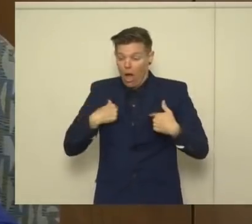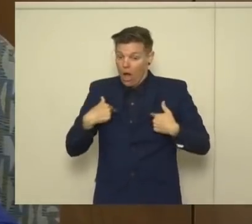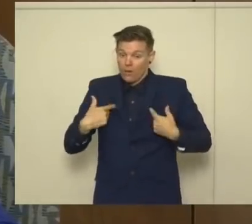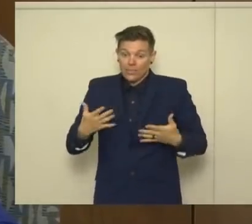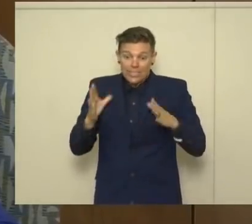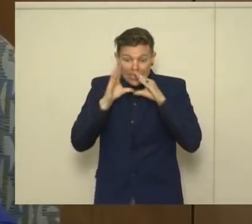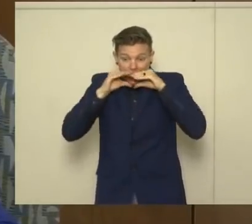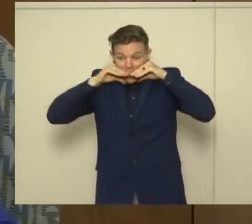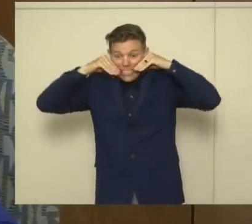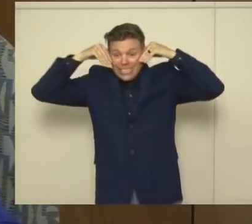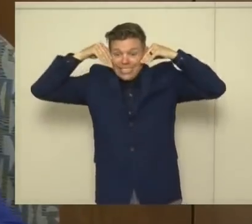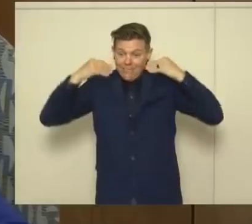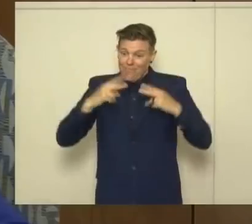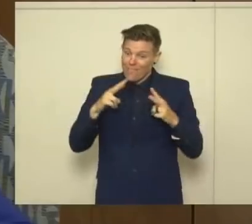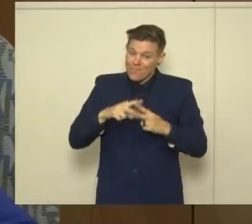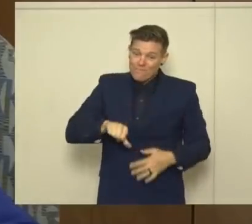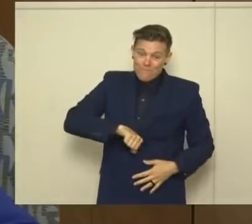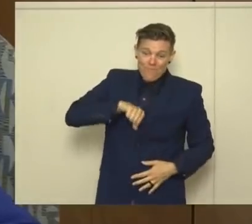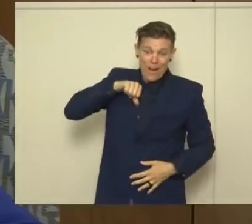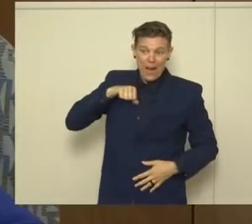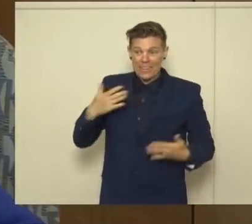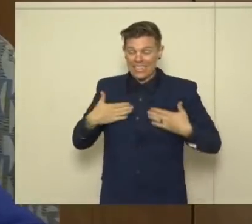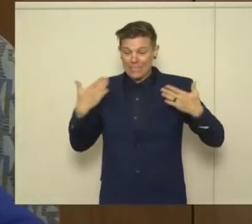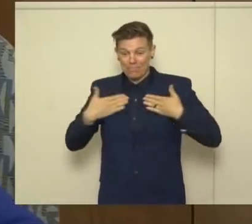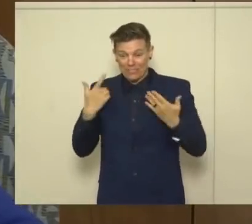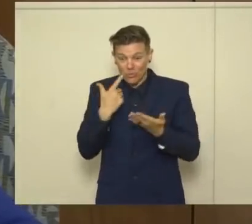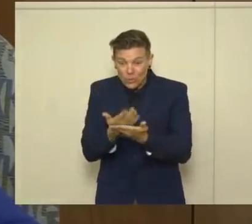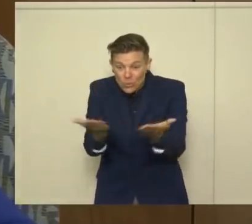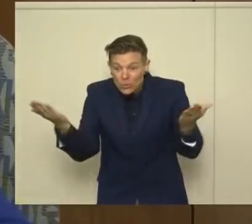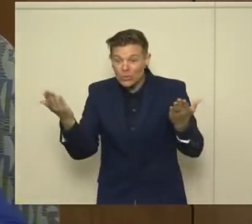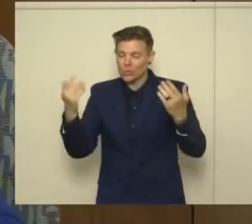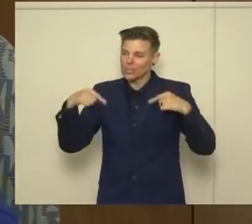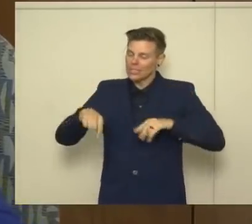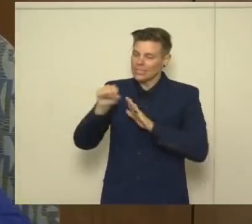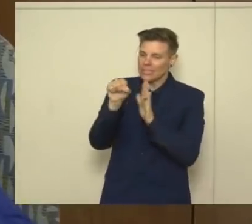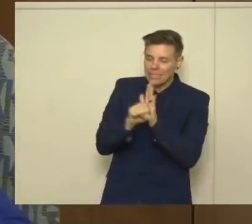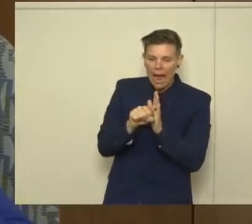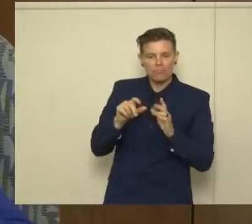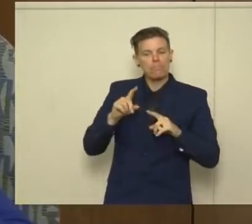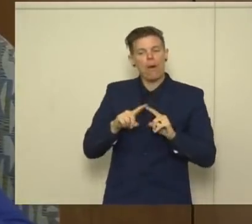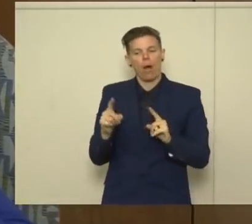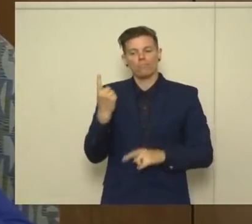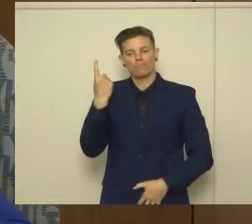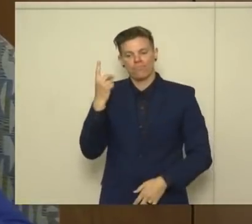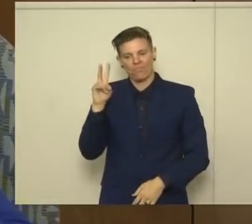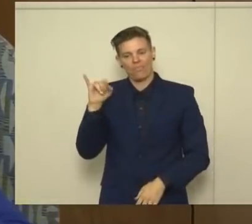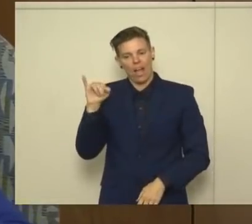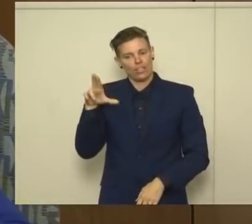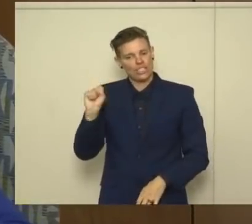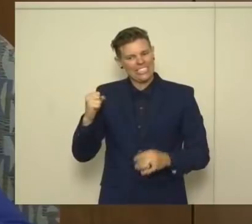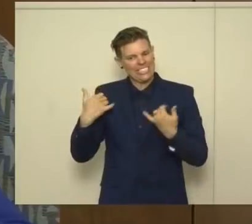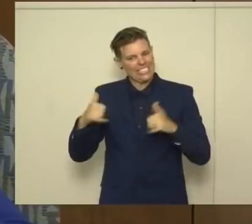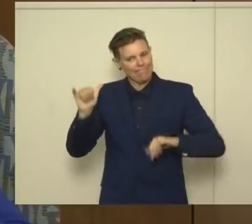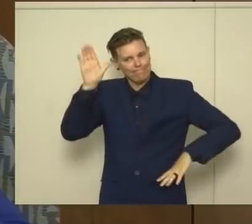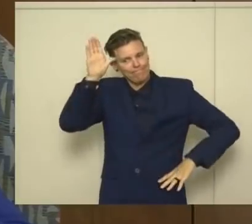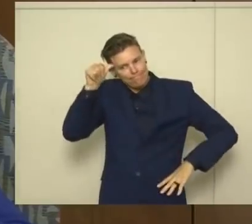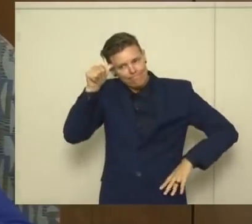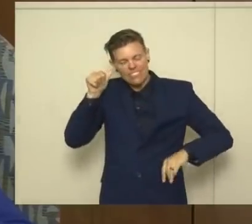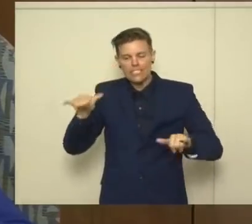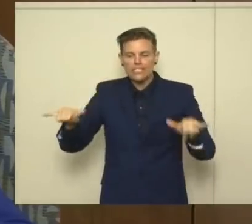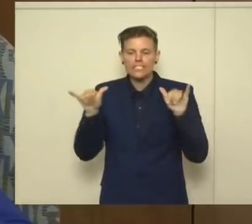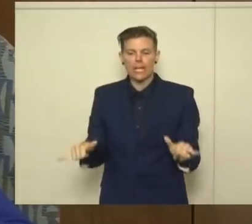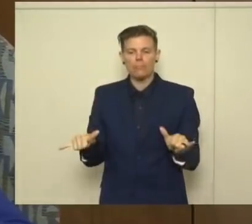state. But the virus is still here. We are still going to be incredibly challenged by this